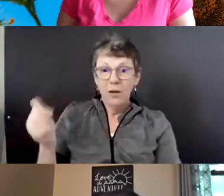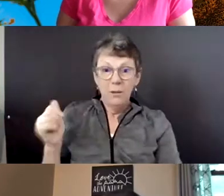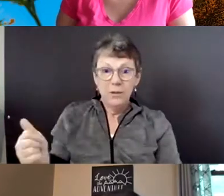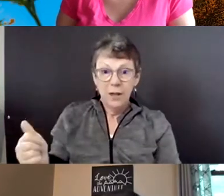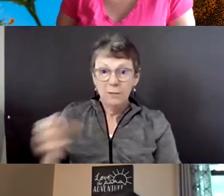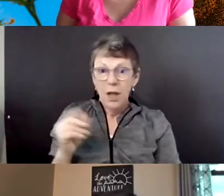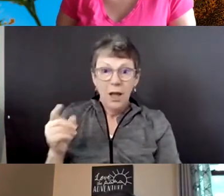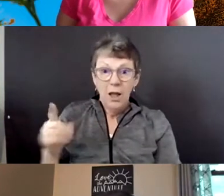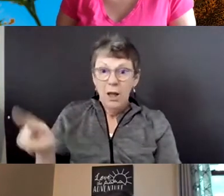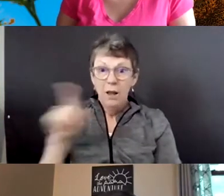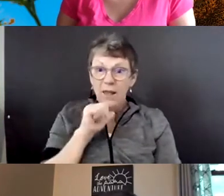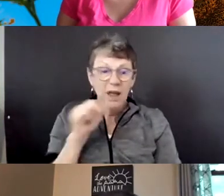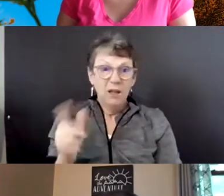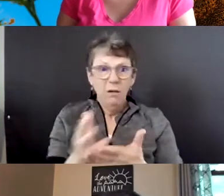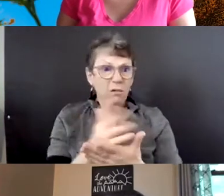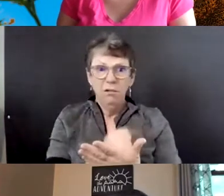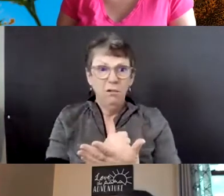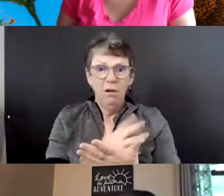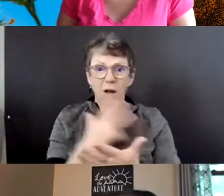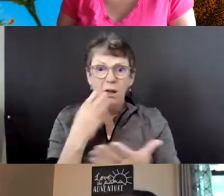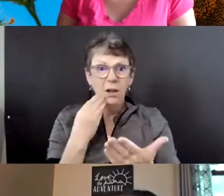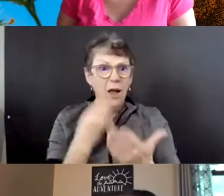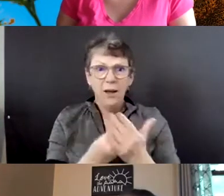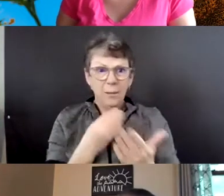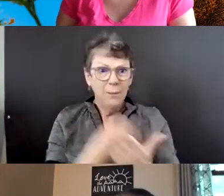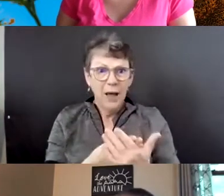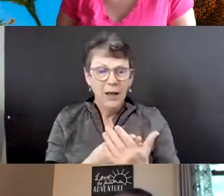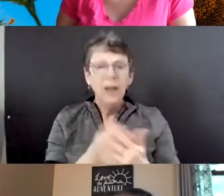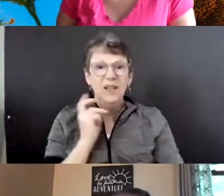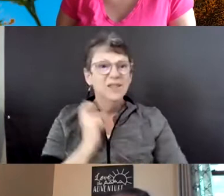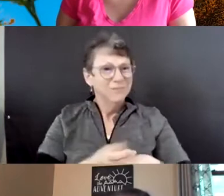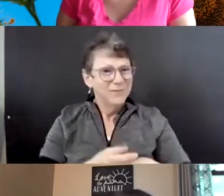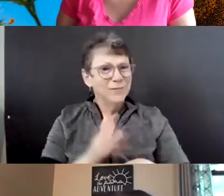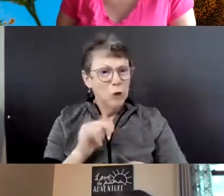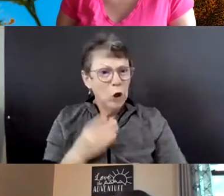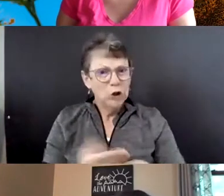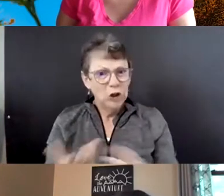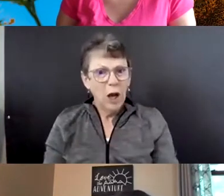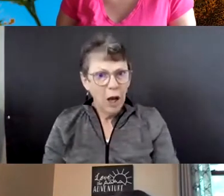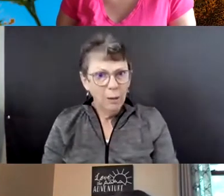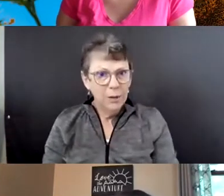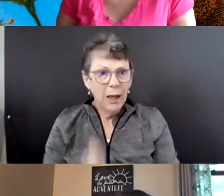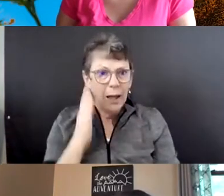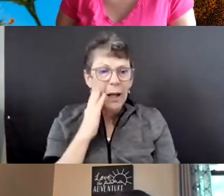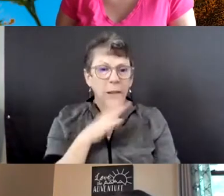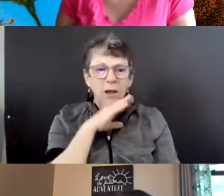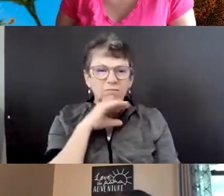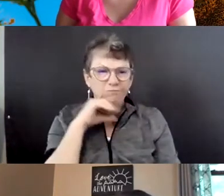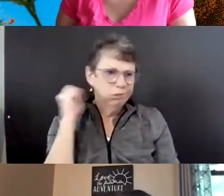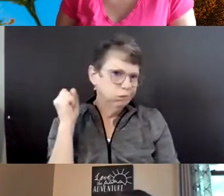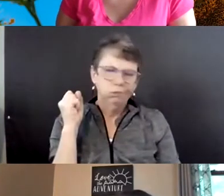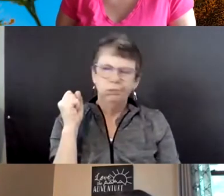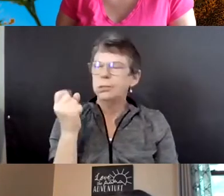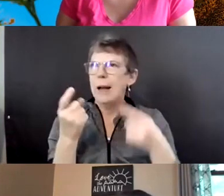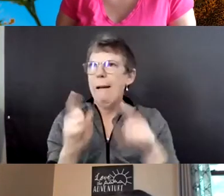And it's really a hard job. And, I know the burnout can be easy. And when you can go